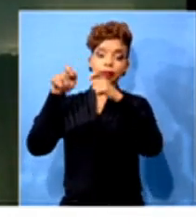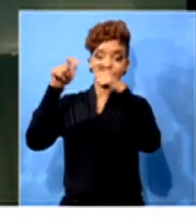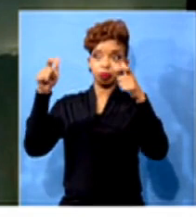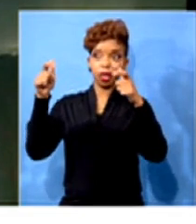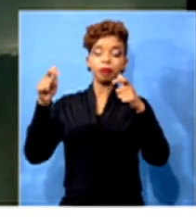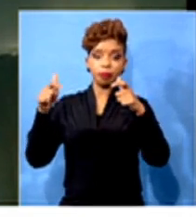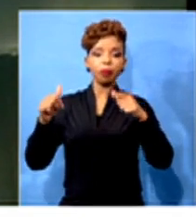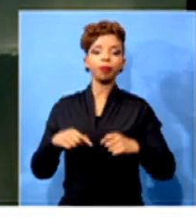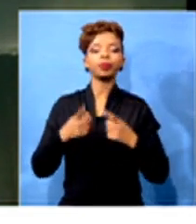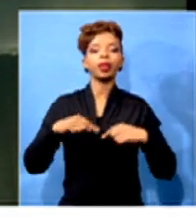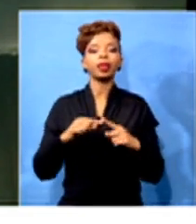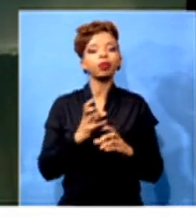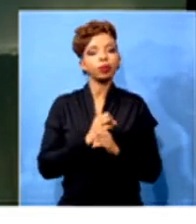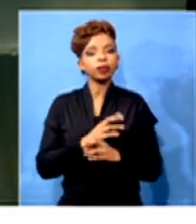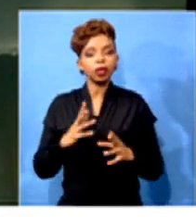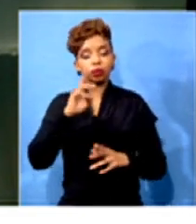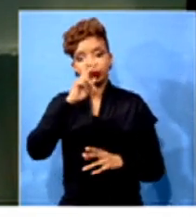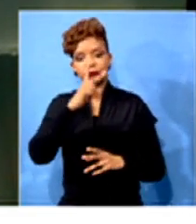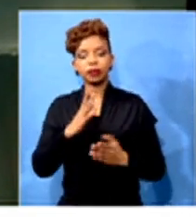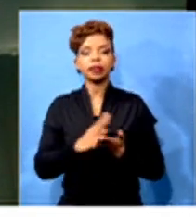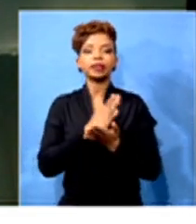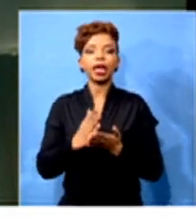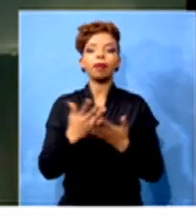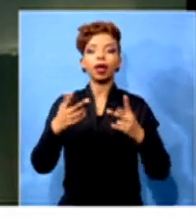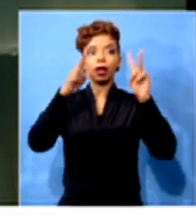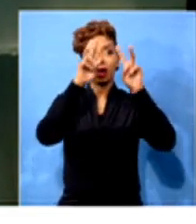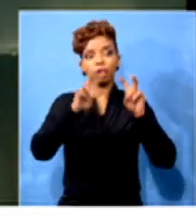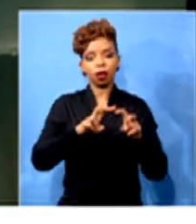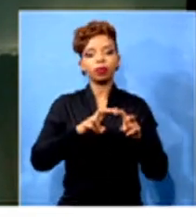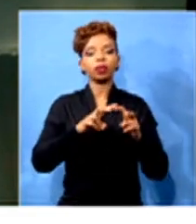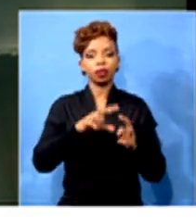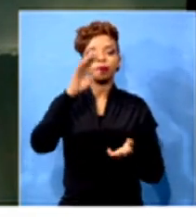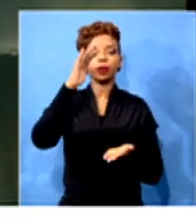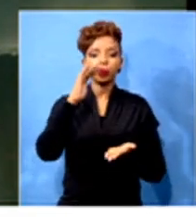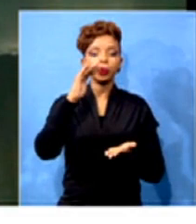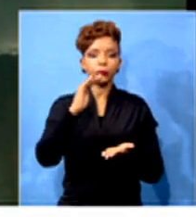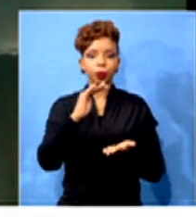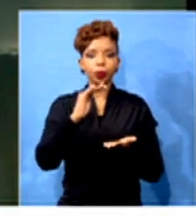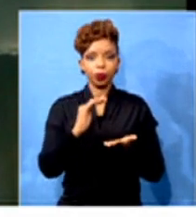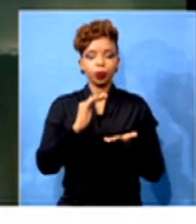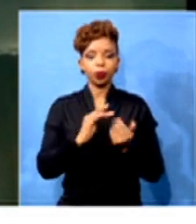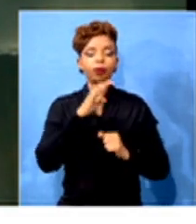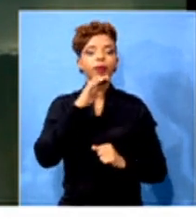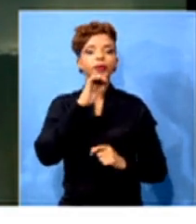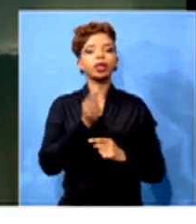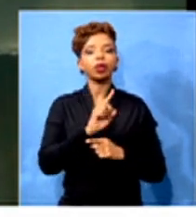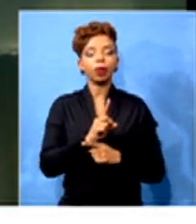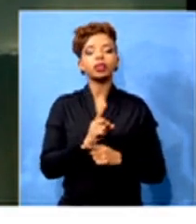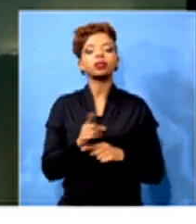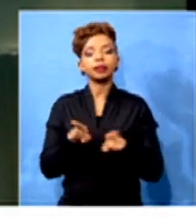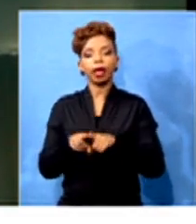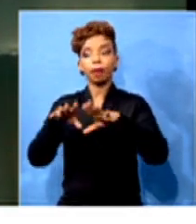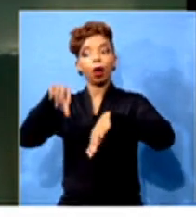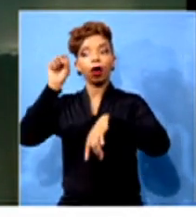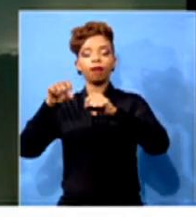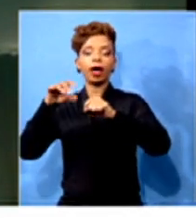start to see some relief on the power system at a national scale and thereby reduce load shedding or even prevent